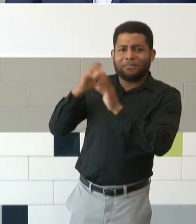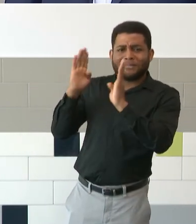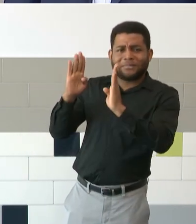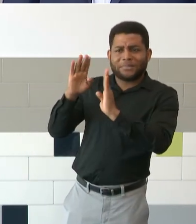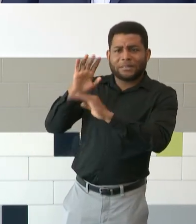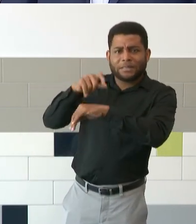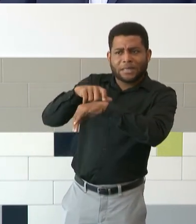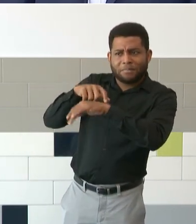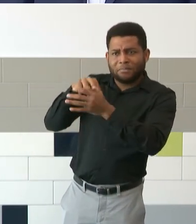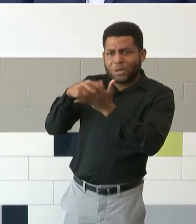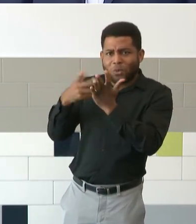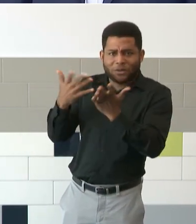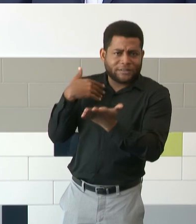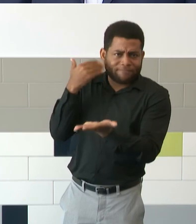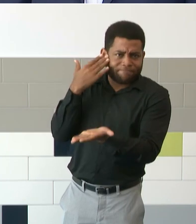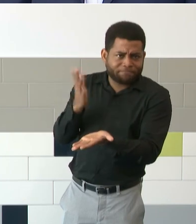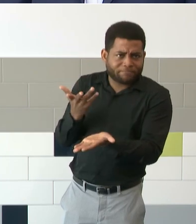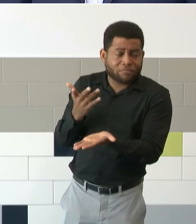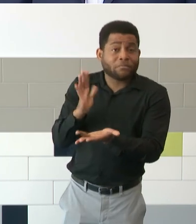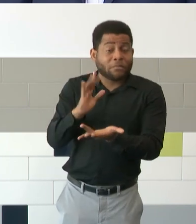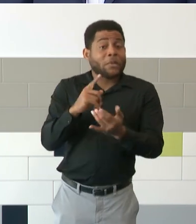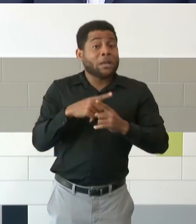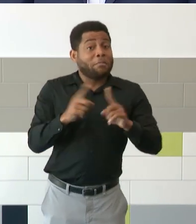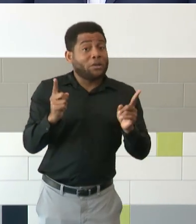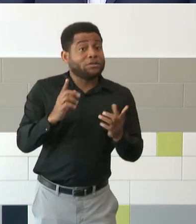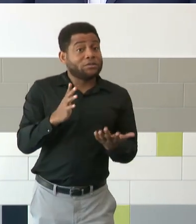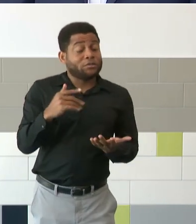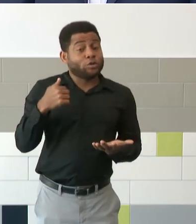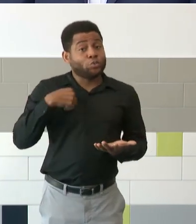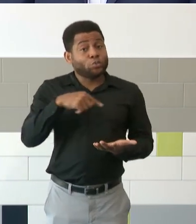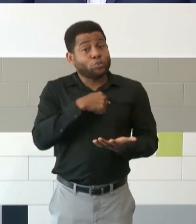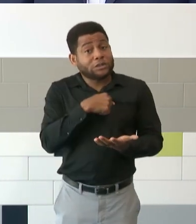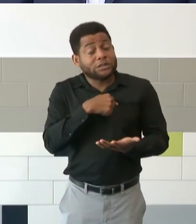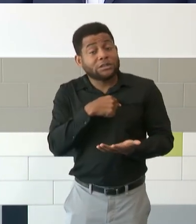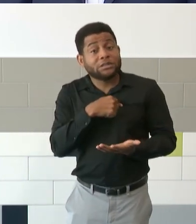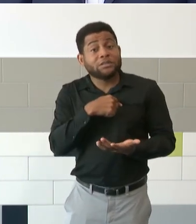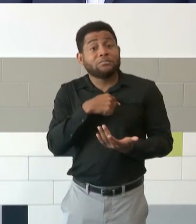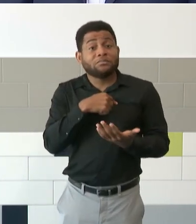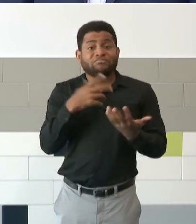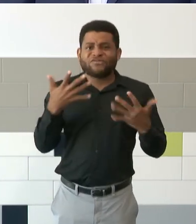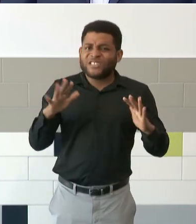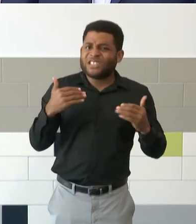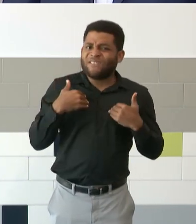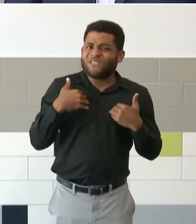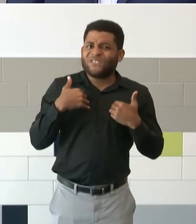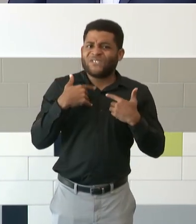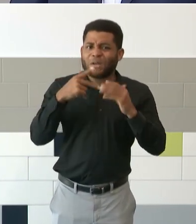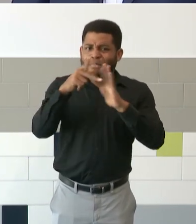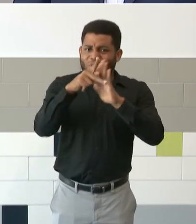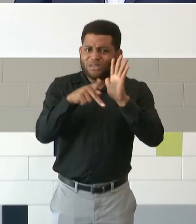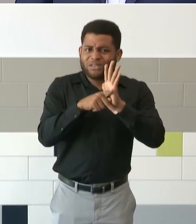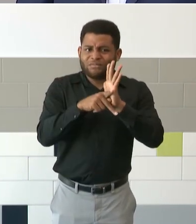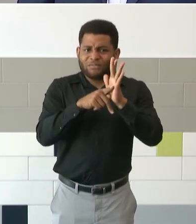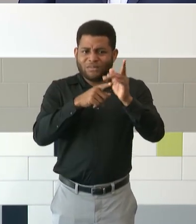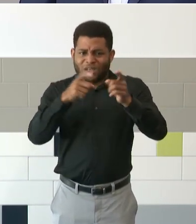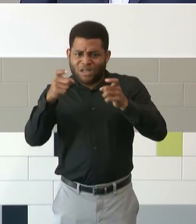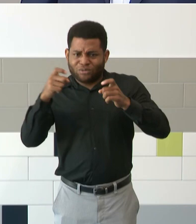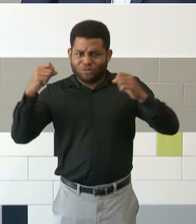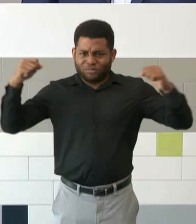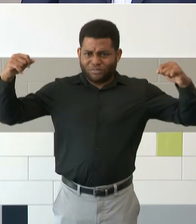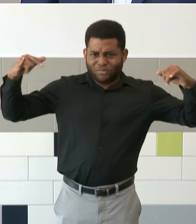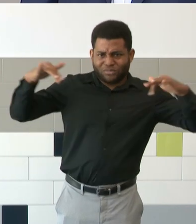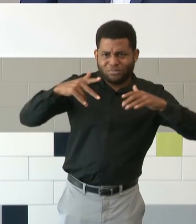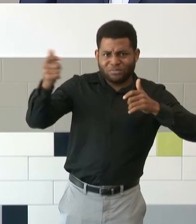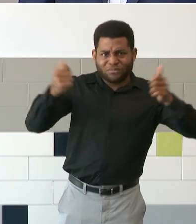we have had a comeback to work that has ranged from 3 days in,